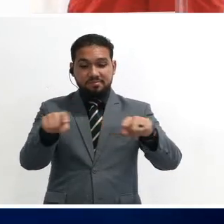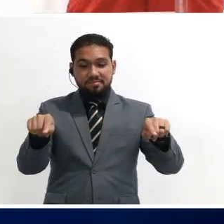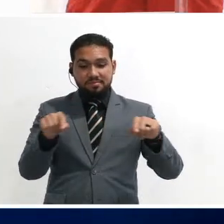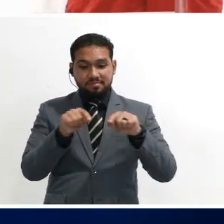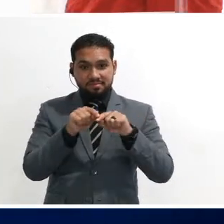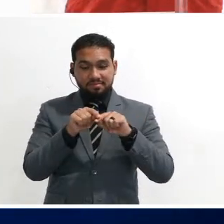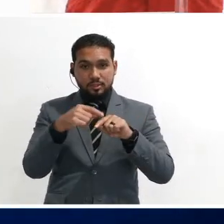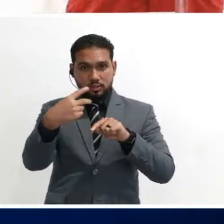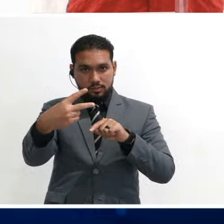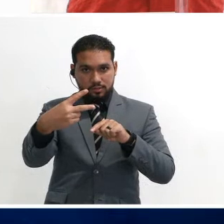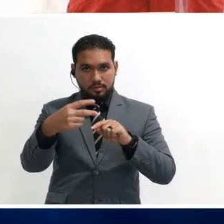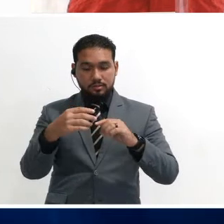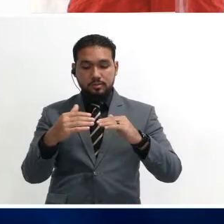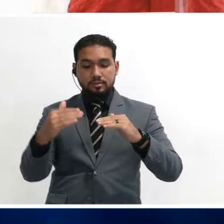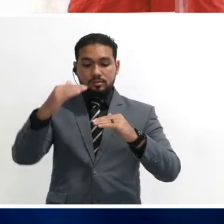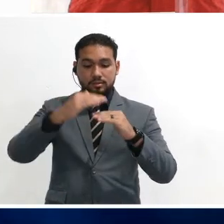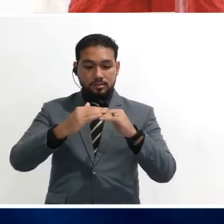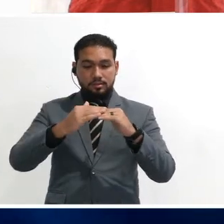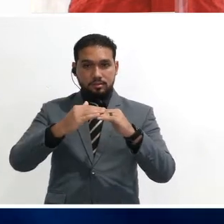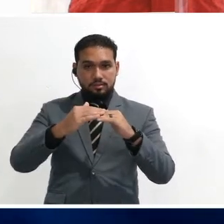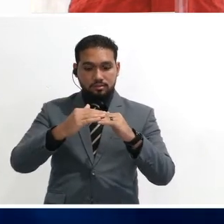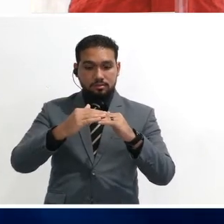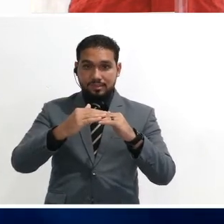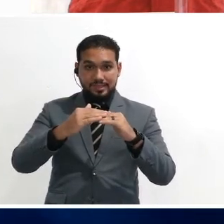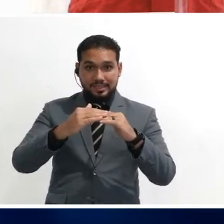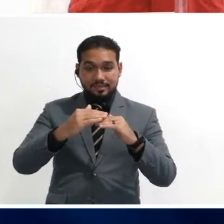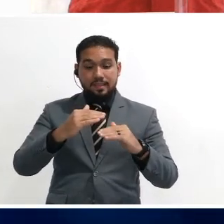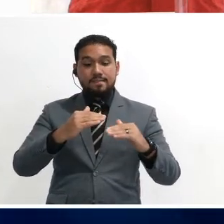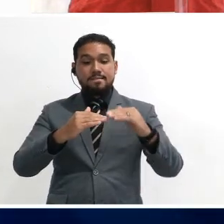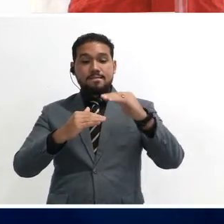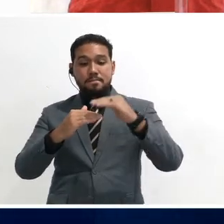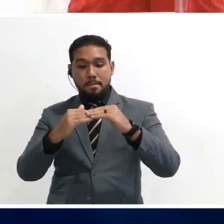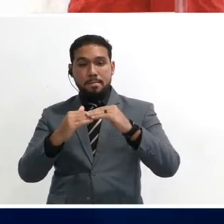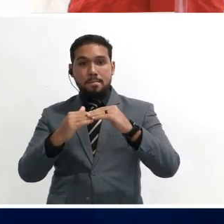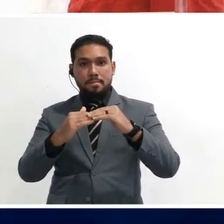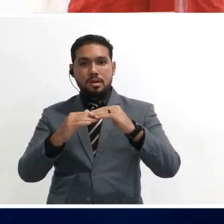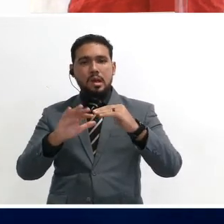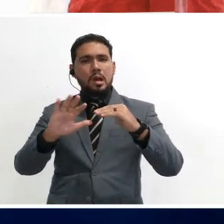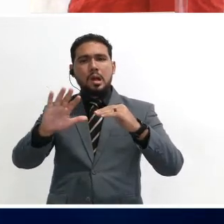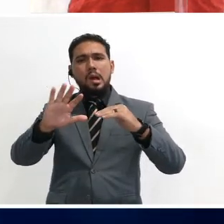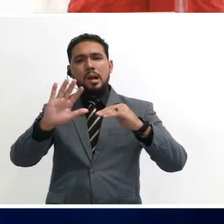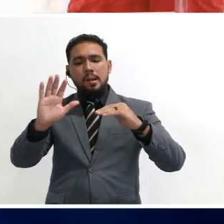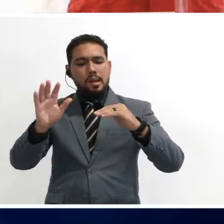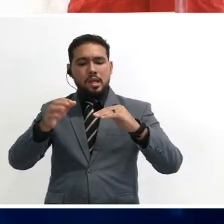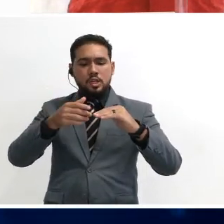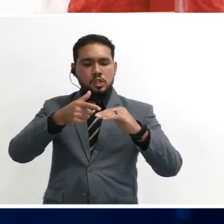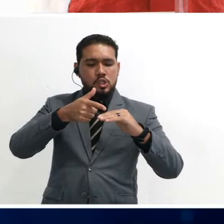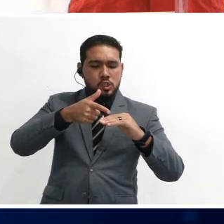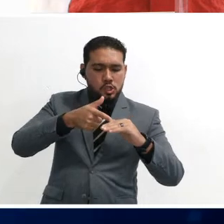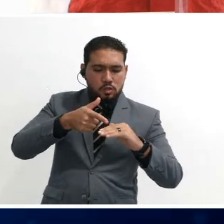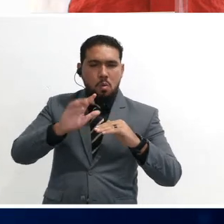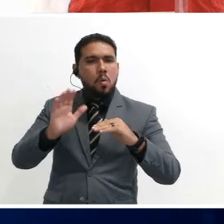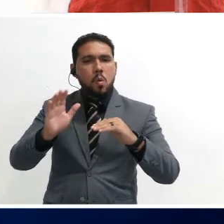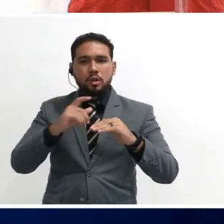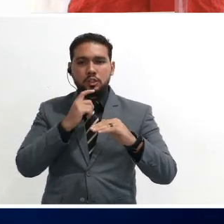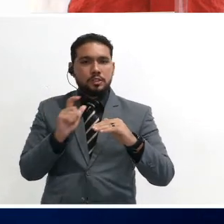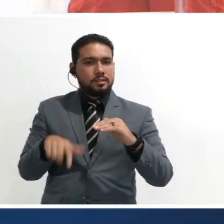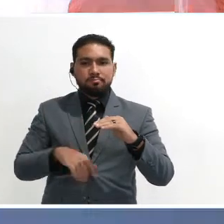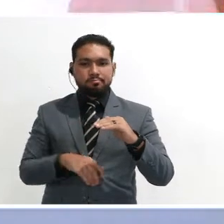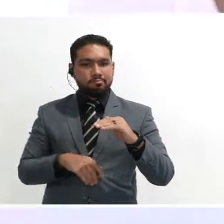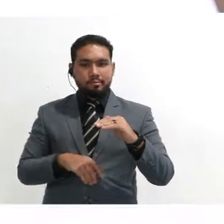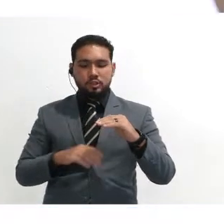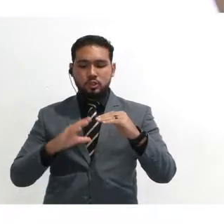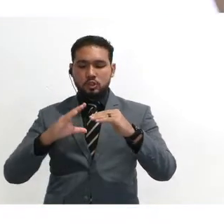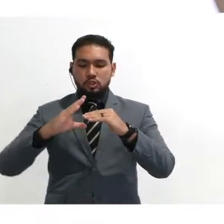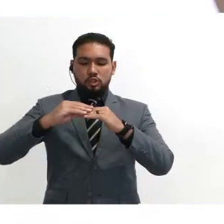the package, a package, to a printed circuit board. You can solder it to the laminate substrate of another package. And